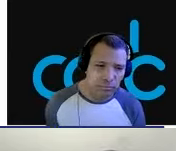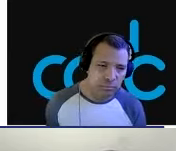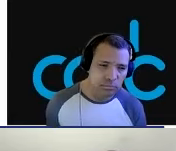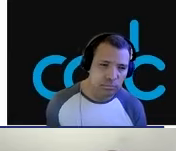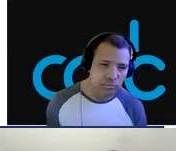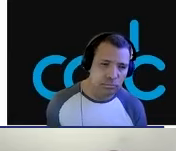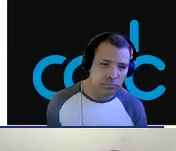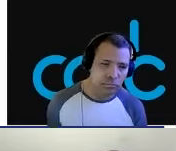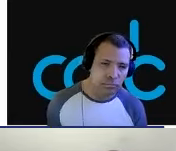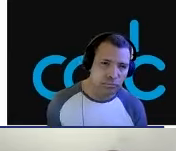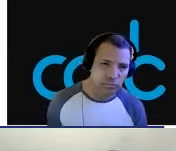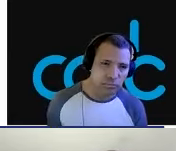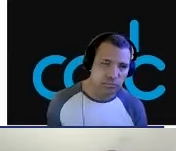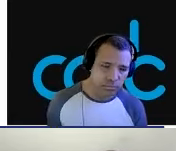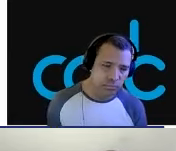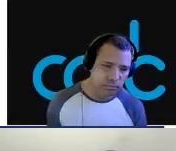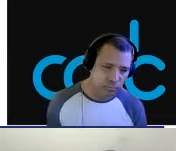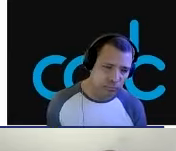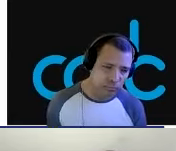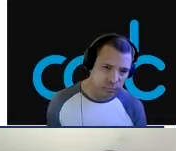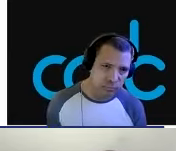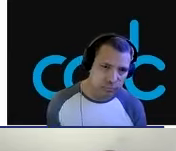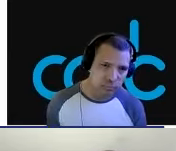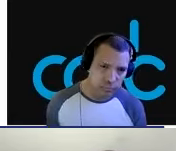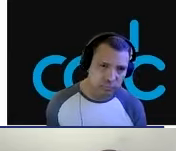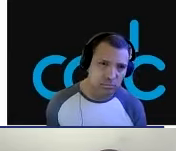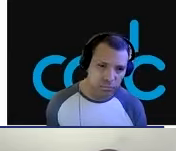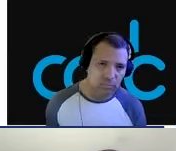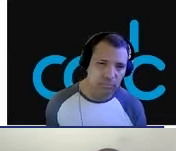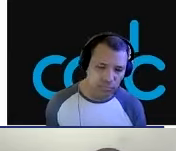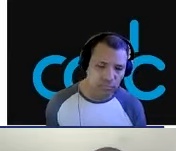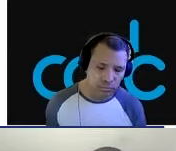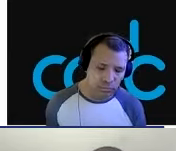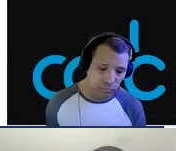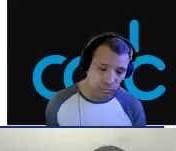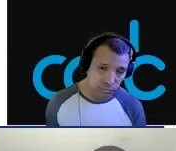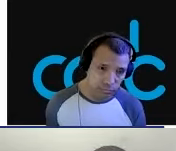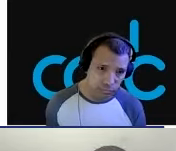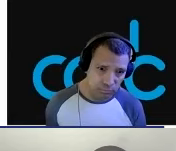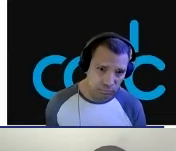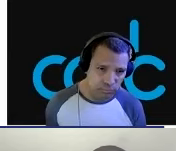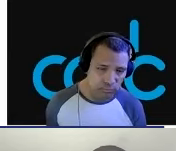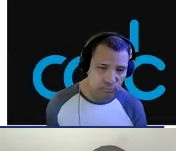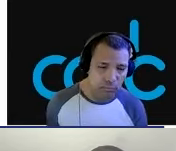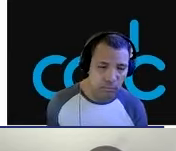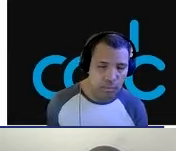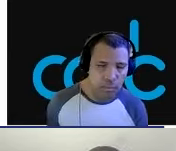on our agenda, so I'm going to launch the breakout sessions right now.